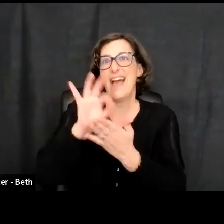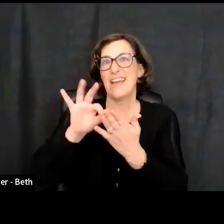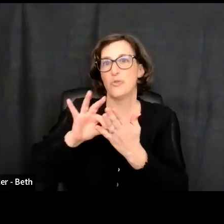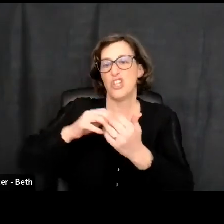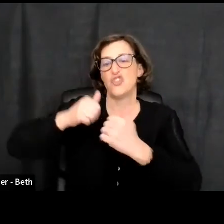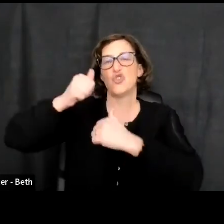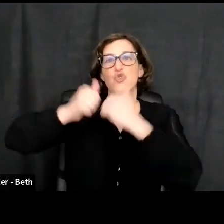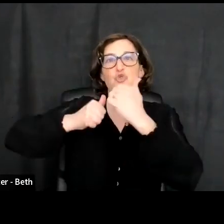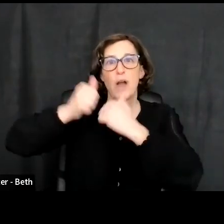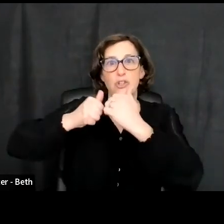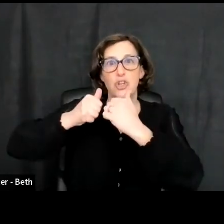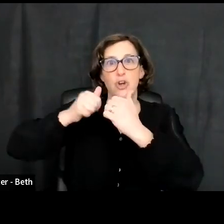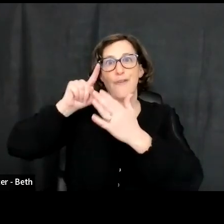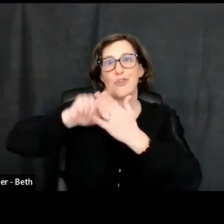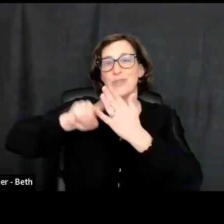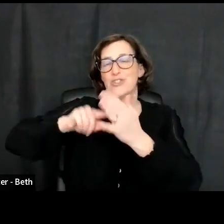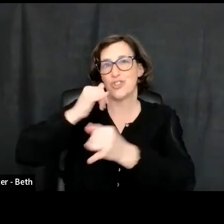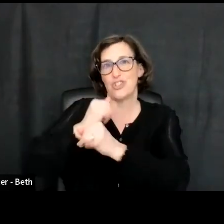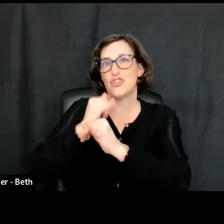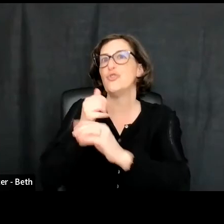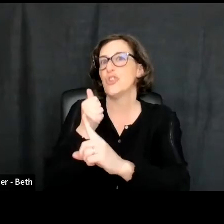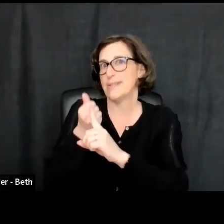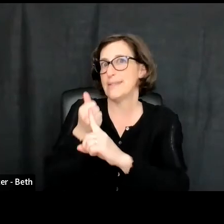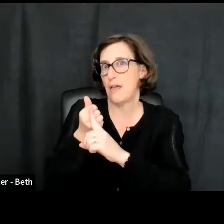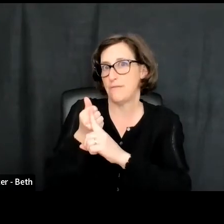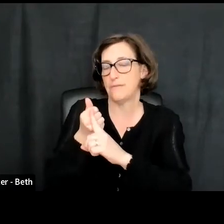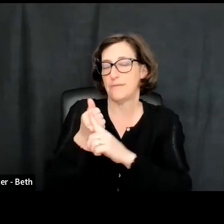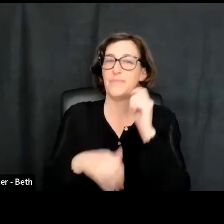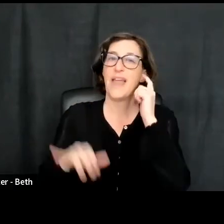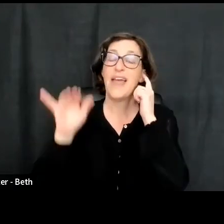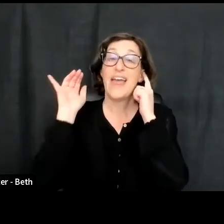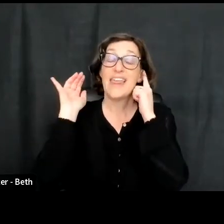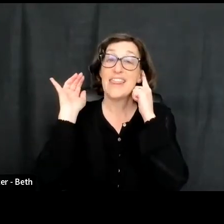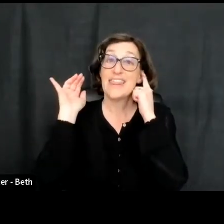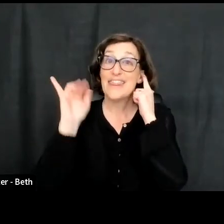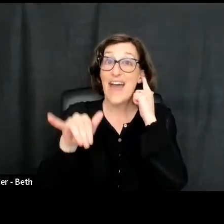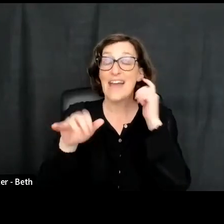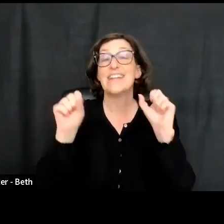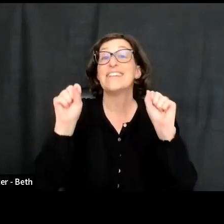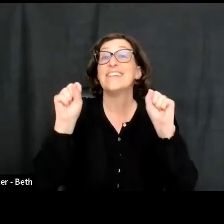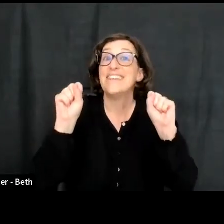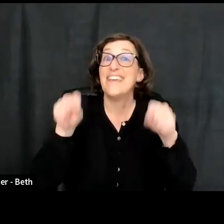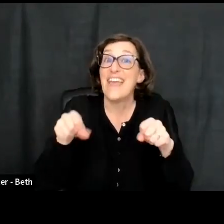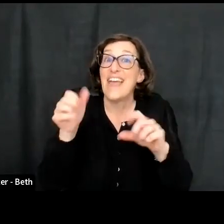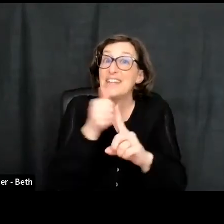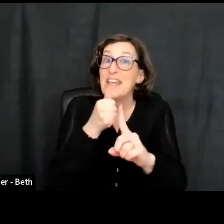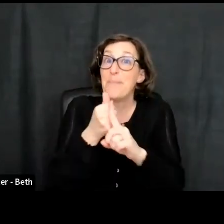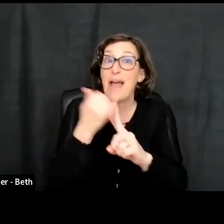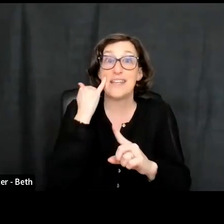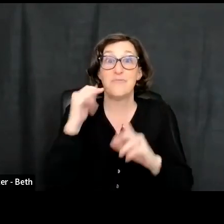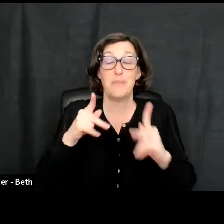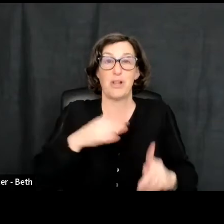the research institution itself. And that affects or can affect whether or not people are willing to work with